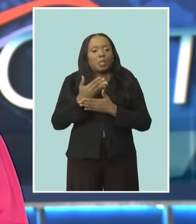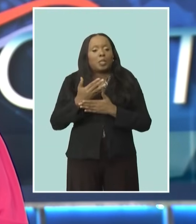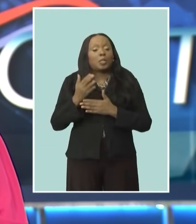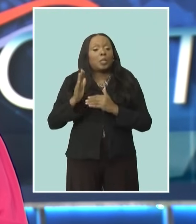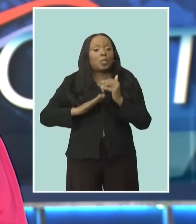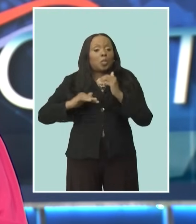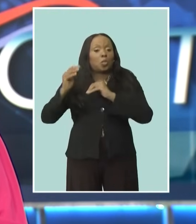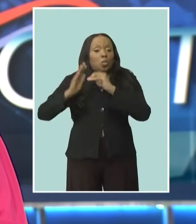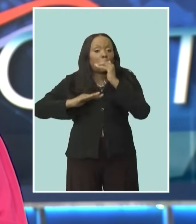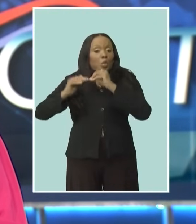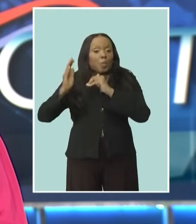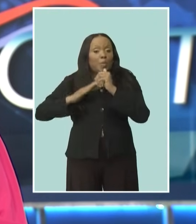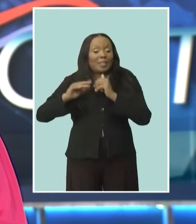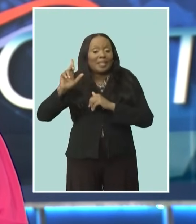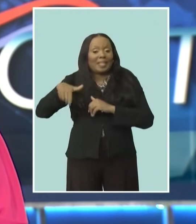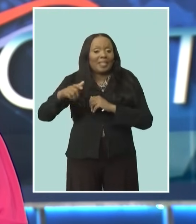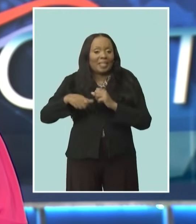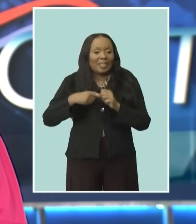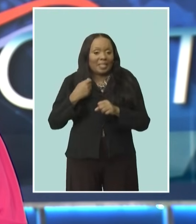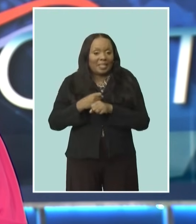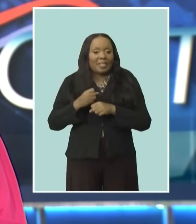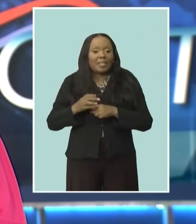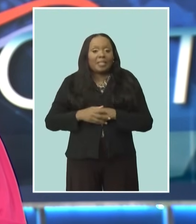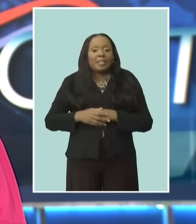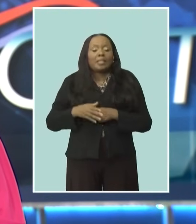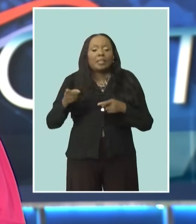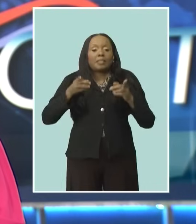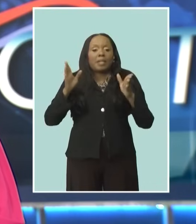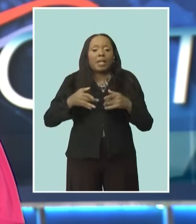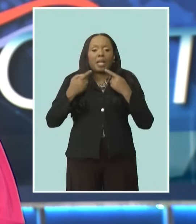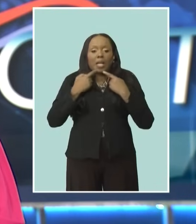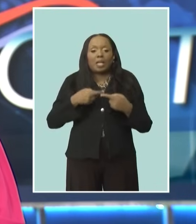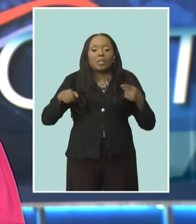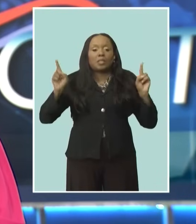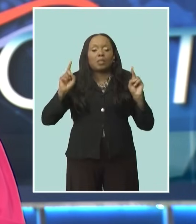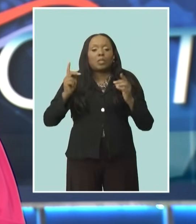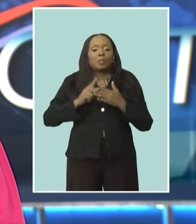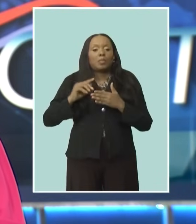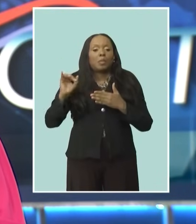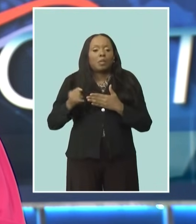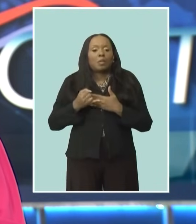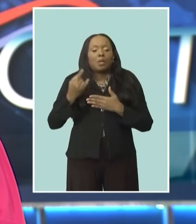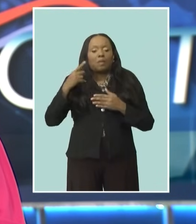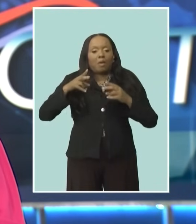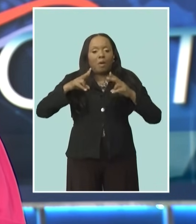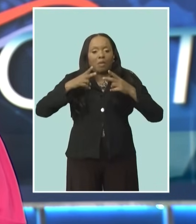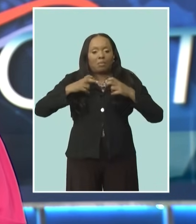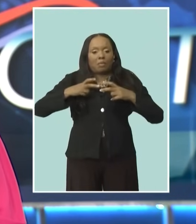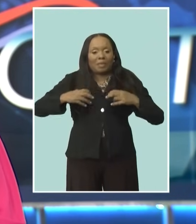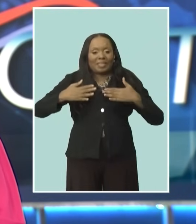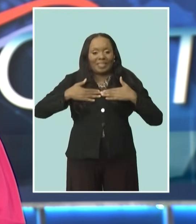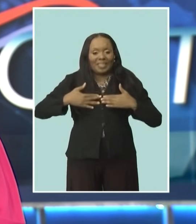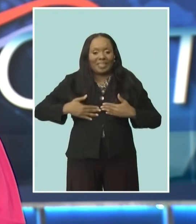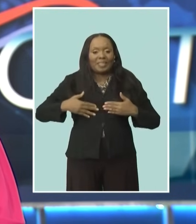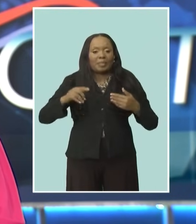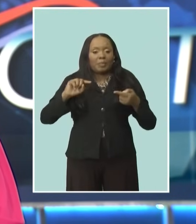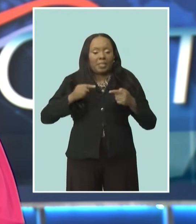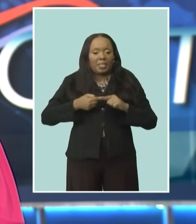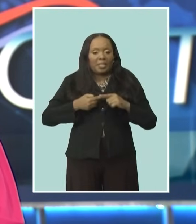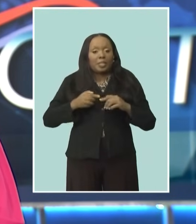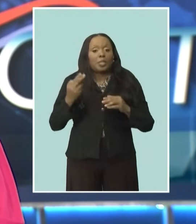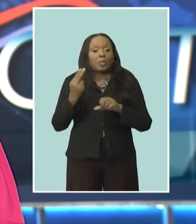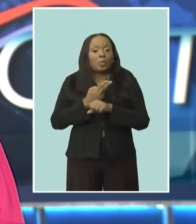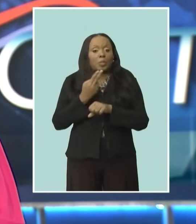director Dr. Bandeli Majeks as he announced a pilot project to diagnose chest pains with the use of